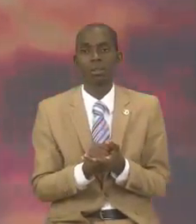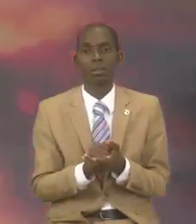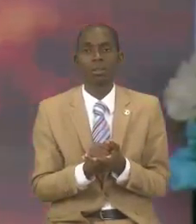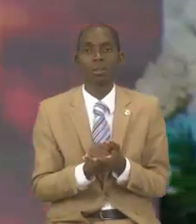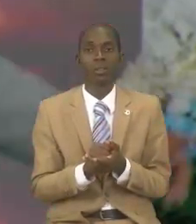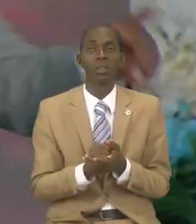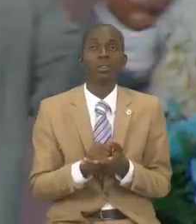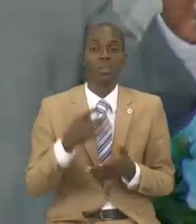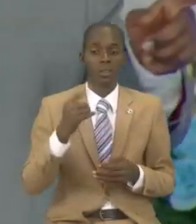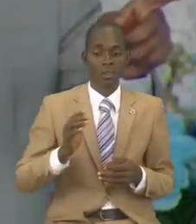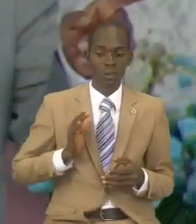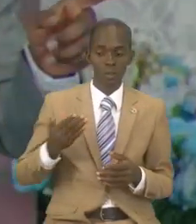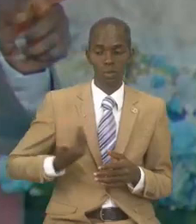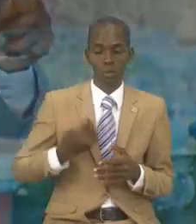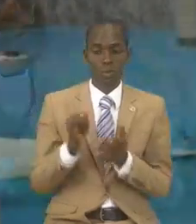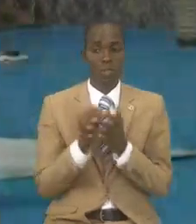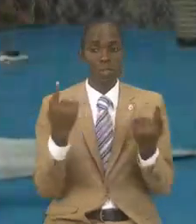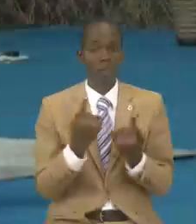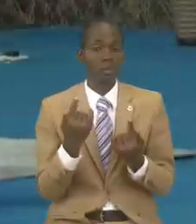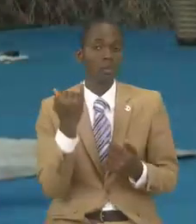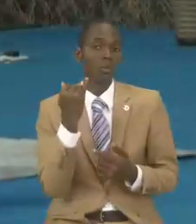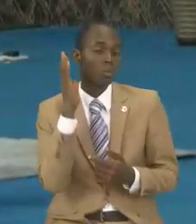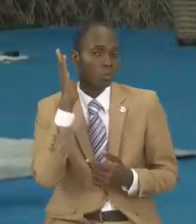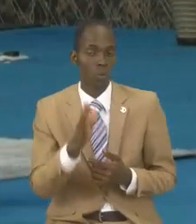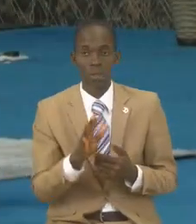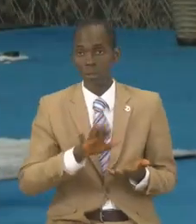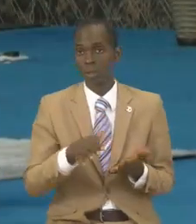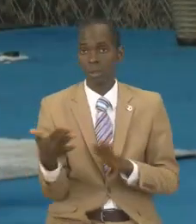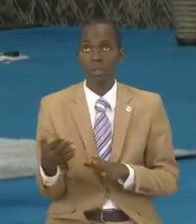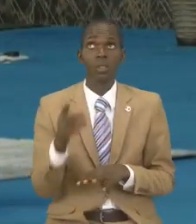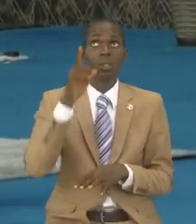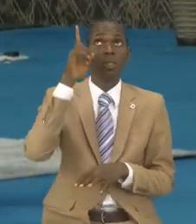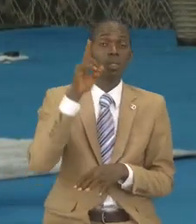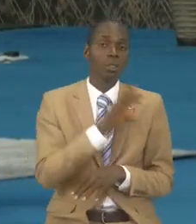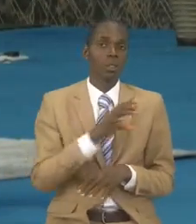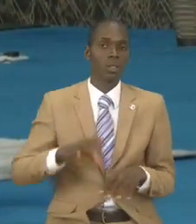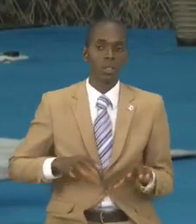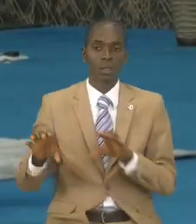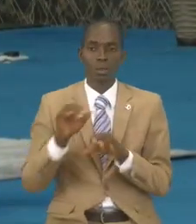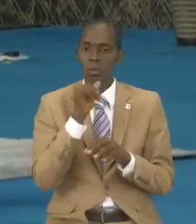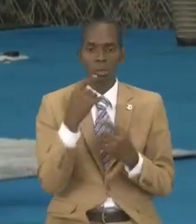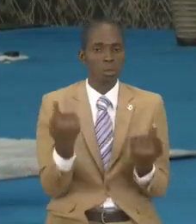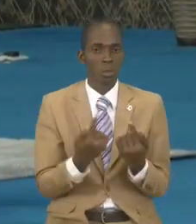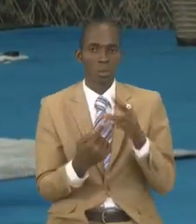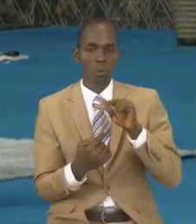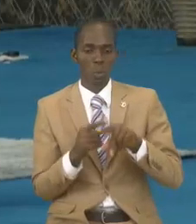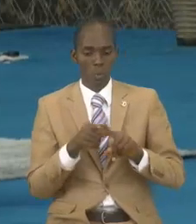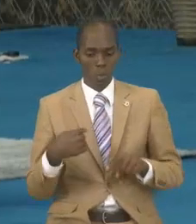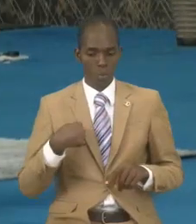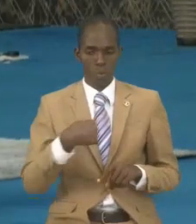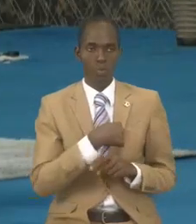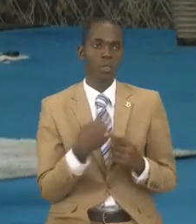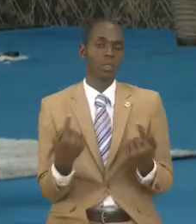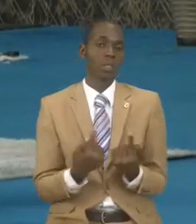that sinneth, it shall die. He did not sin, we sinned. And